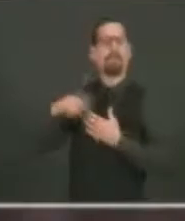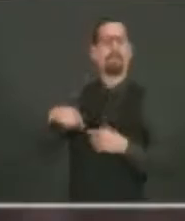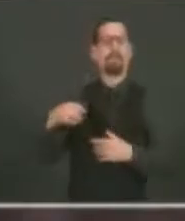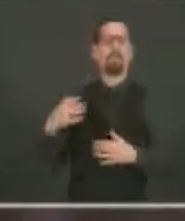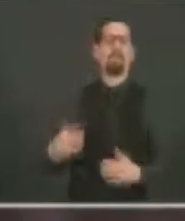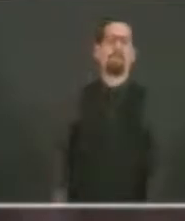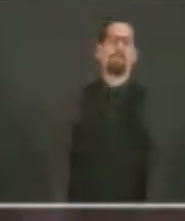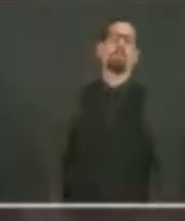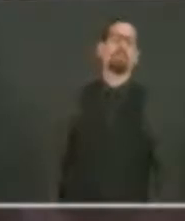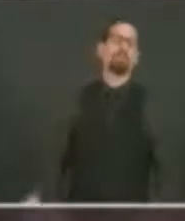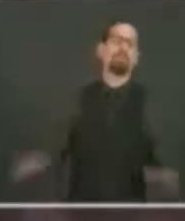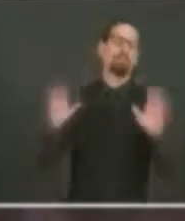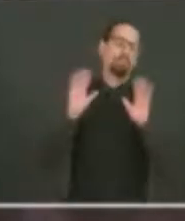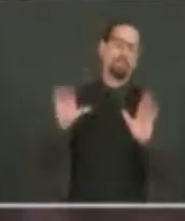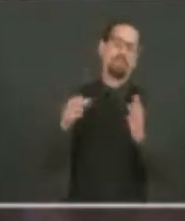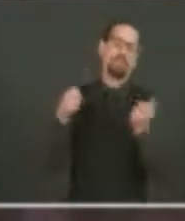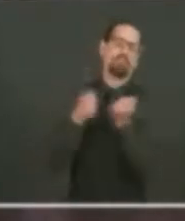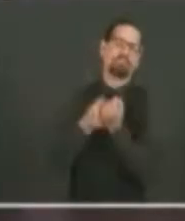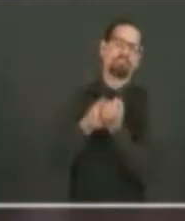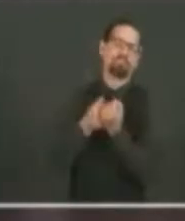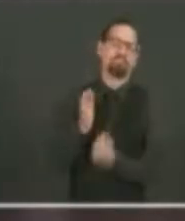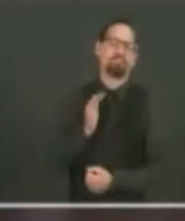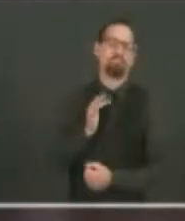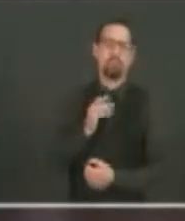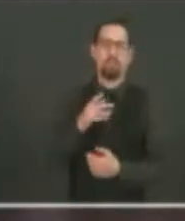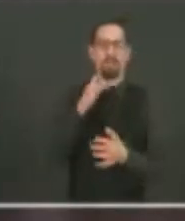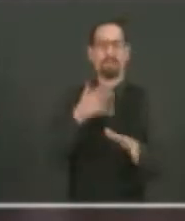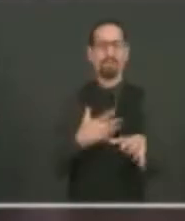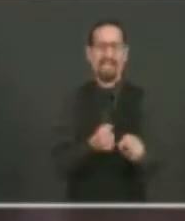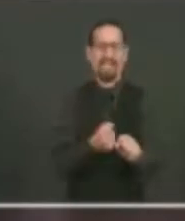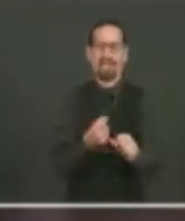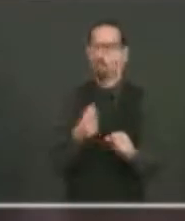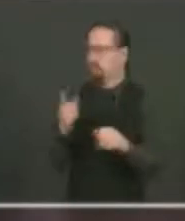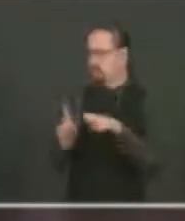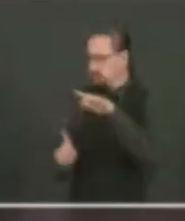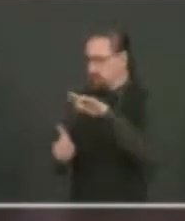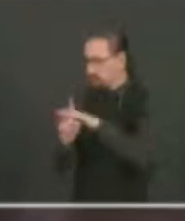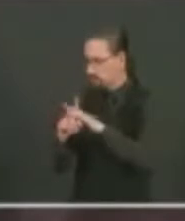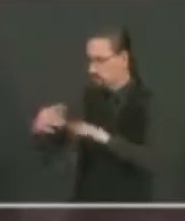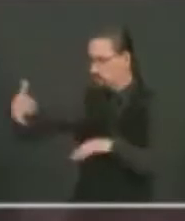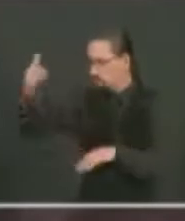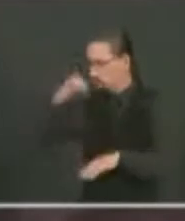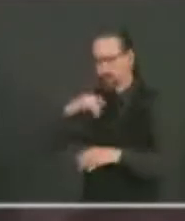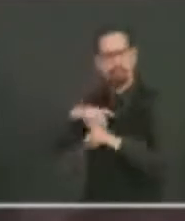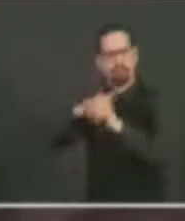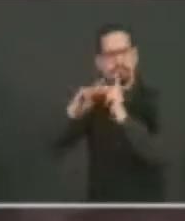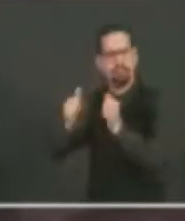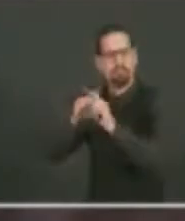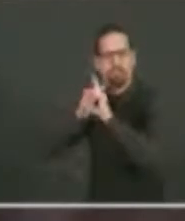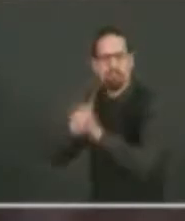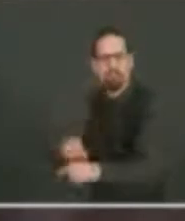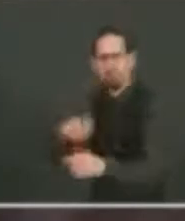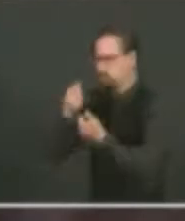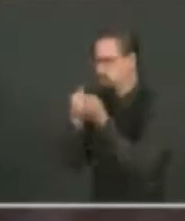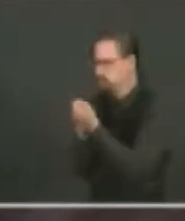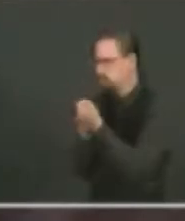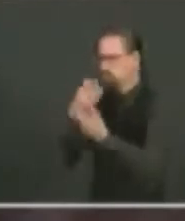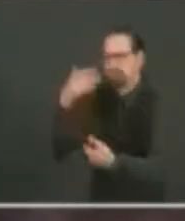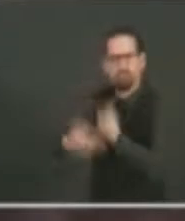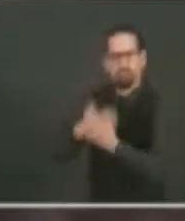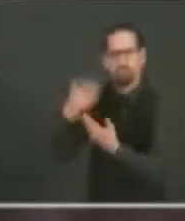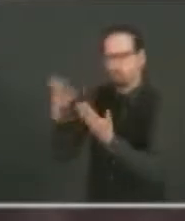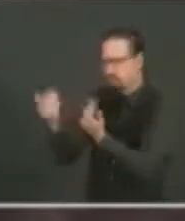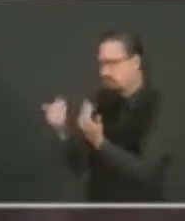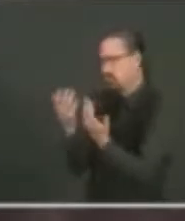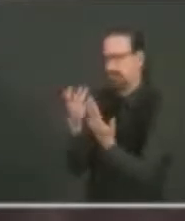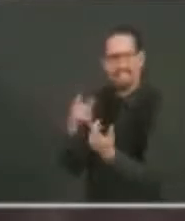It's allowed us to act quickly and aggressively. And as we've mentioned, the key